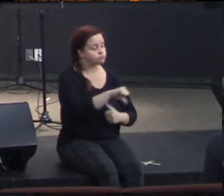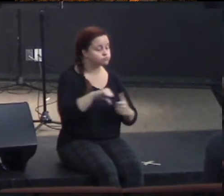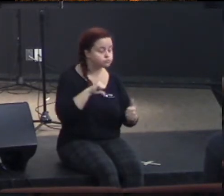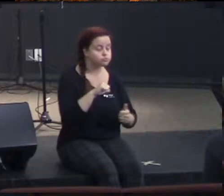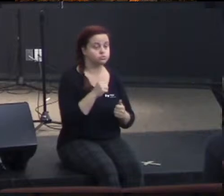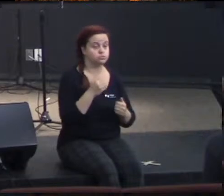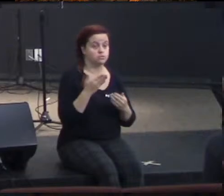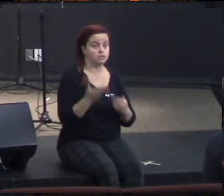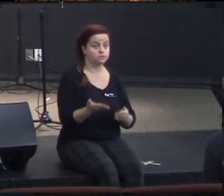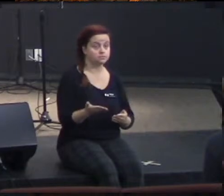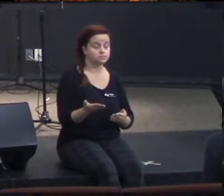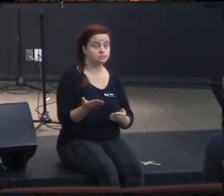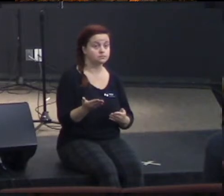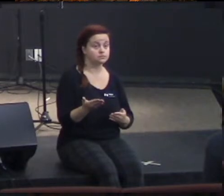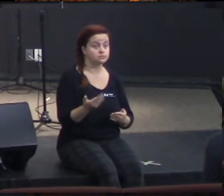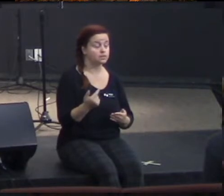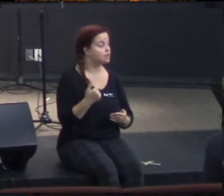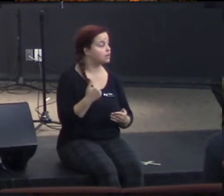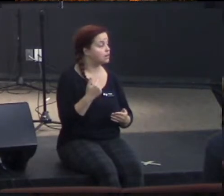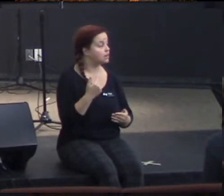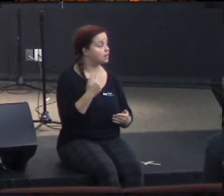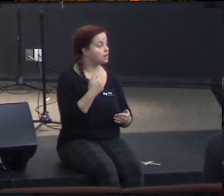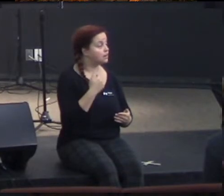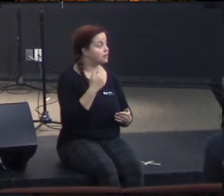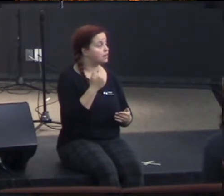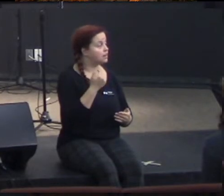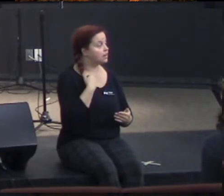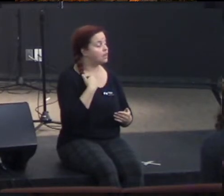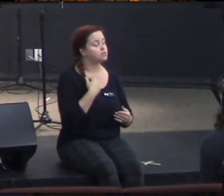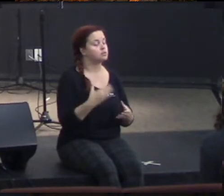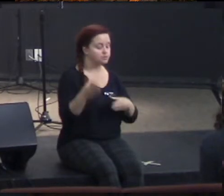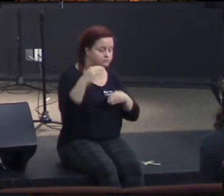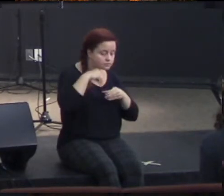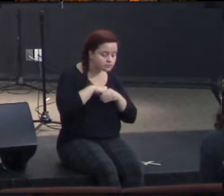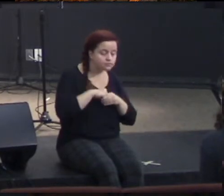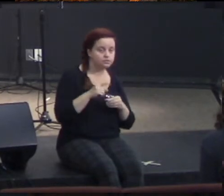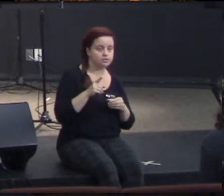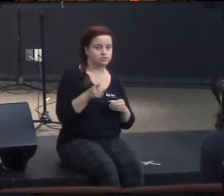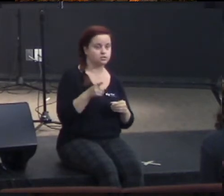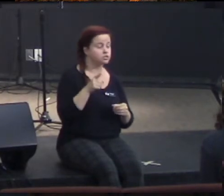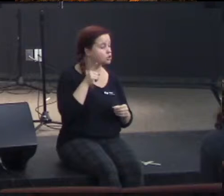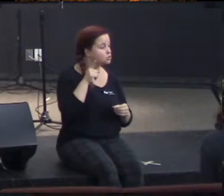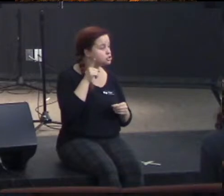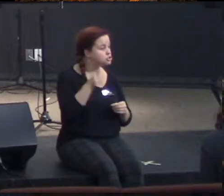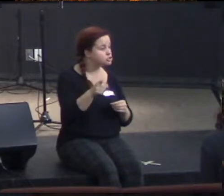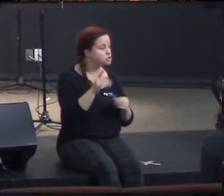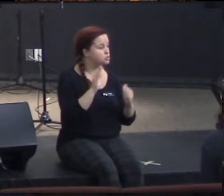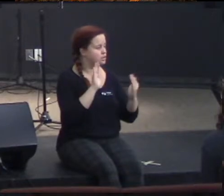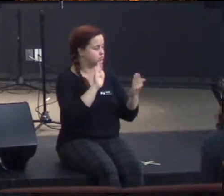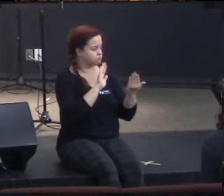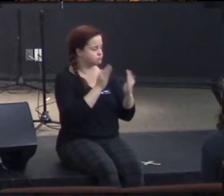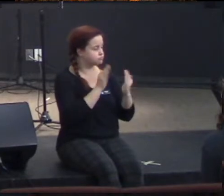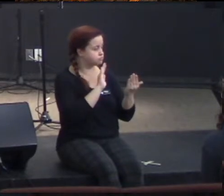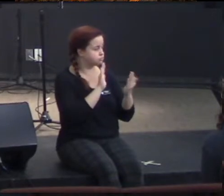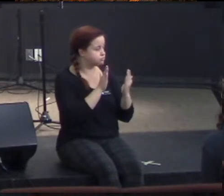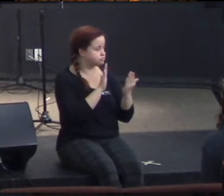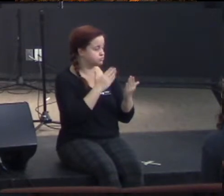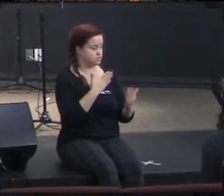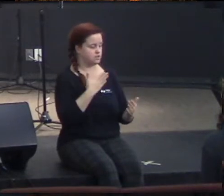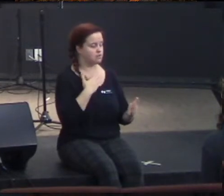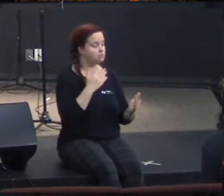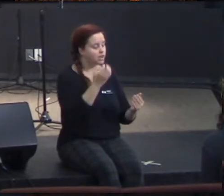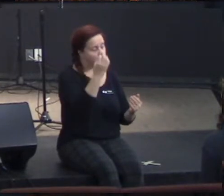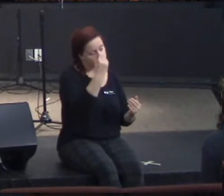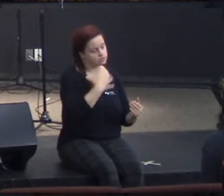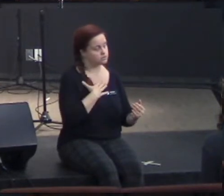as Indu says, going to place myself in you so that you reflect my glory. You are my temple. And isn't it good